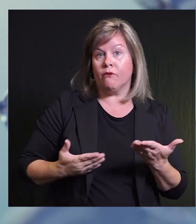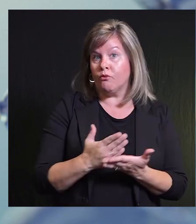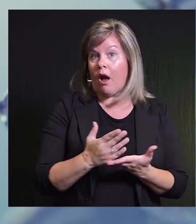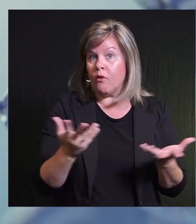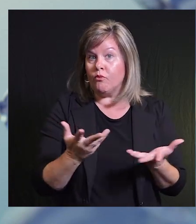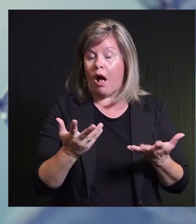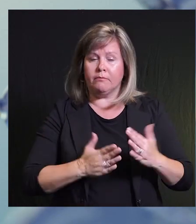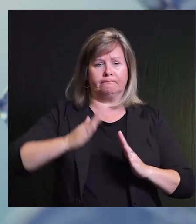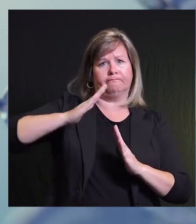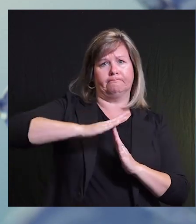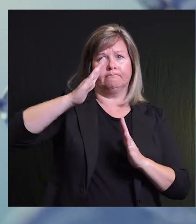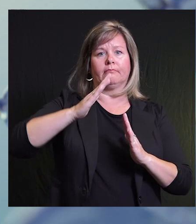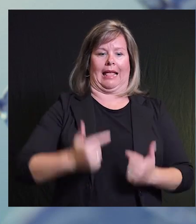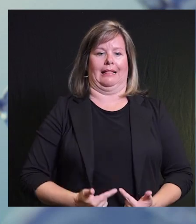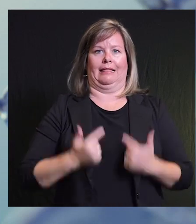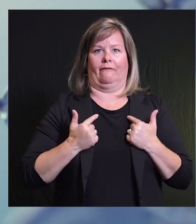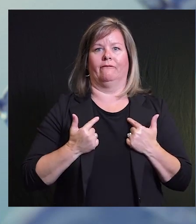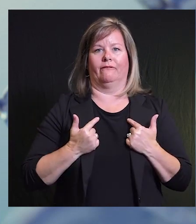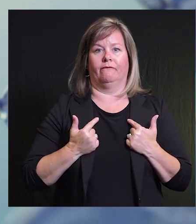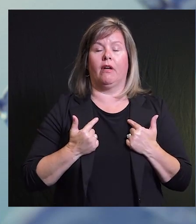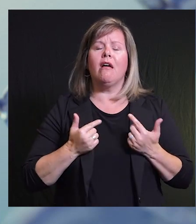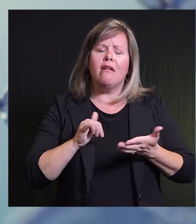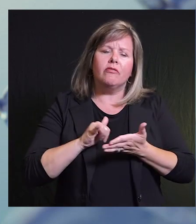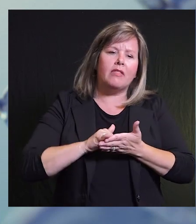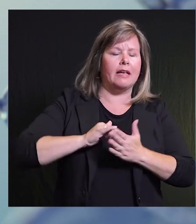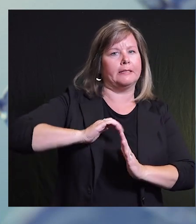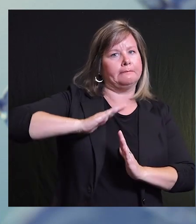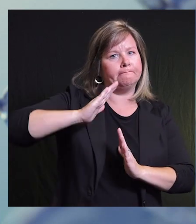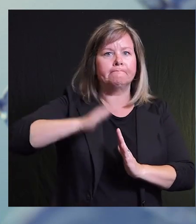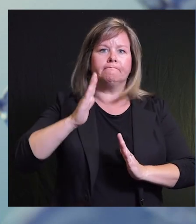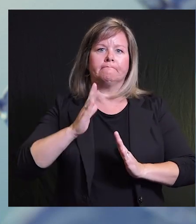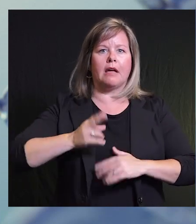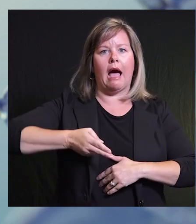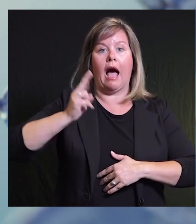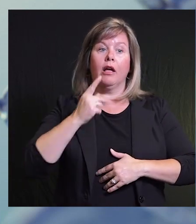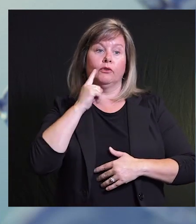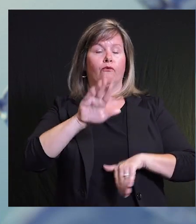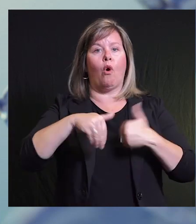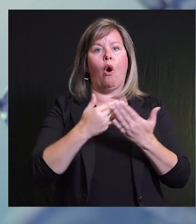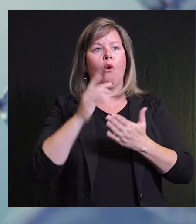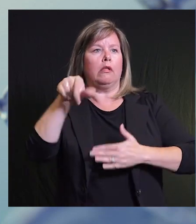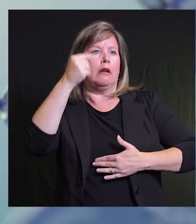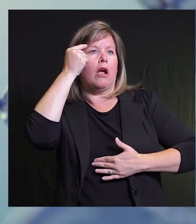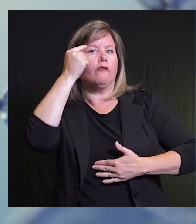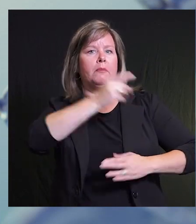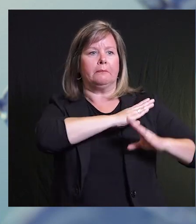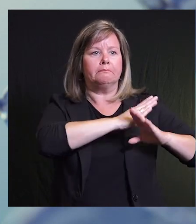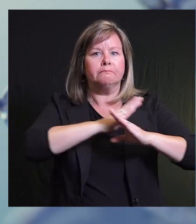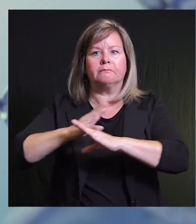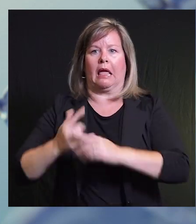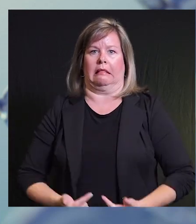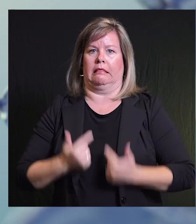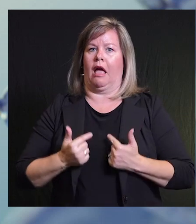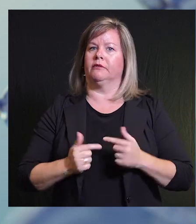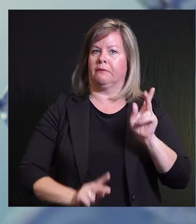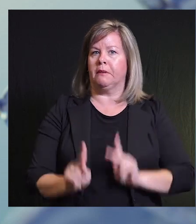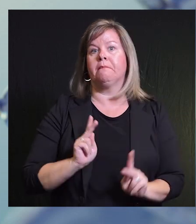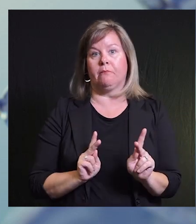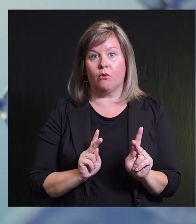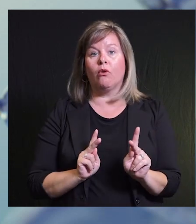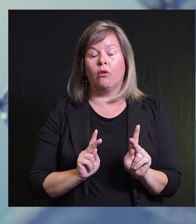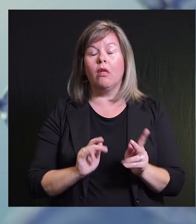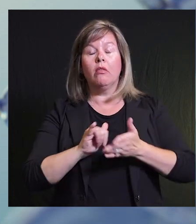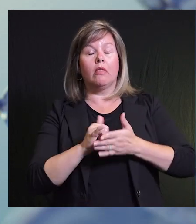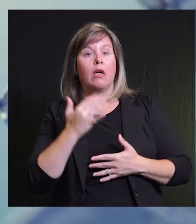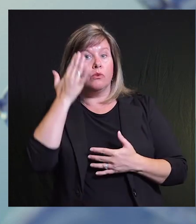to live. And that's the highest priority of government at all levels, to protect the lives of the people. For this